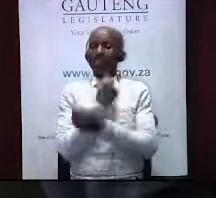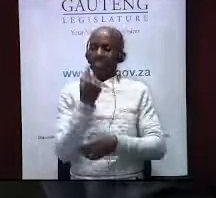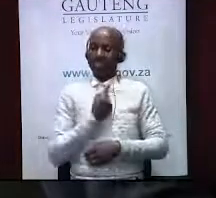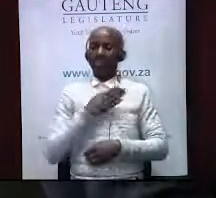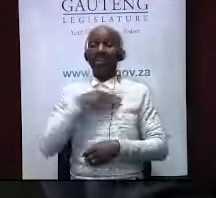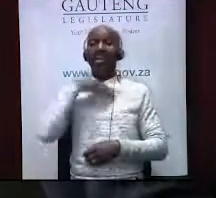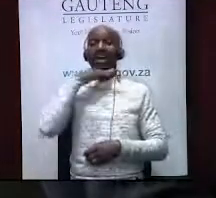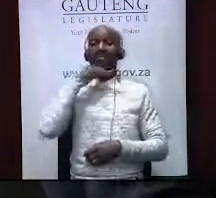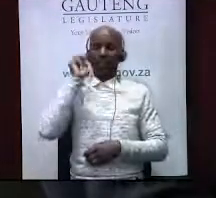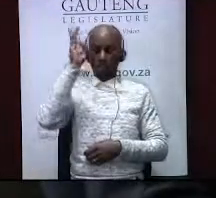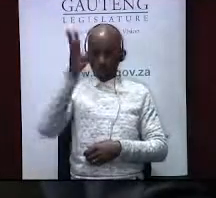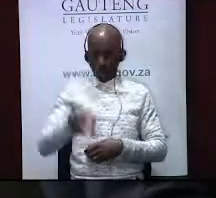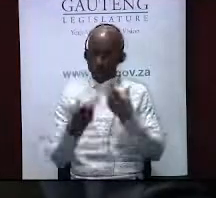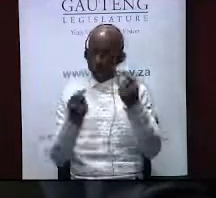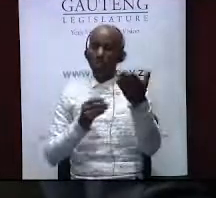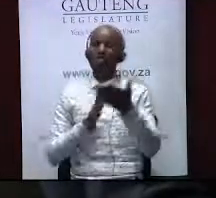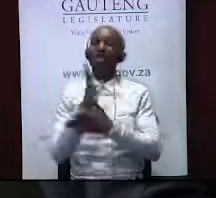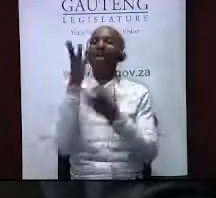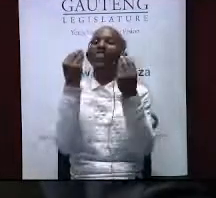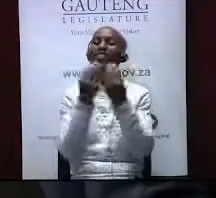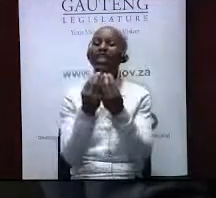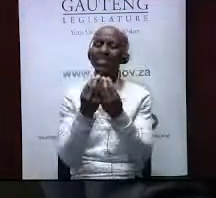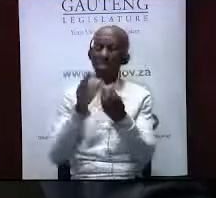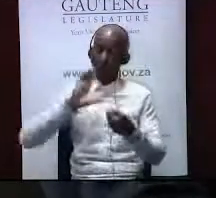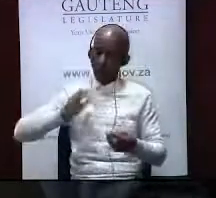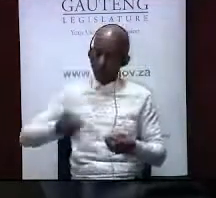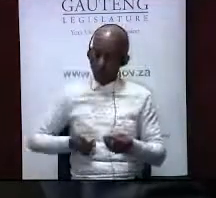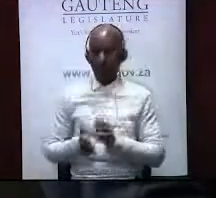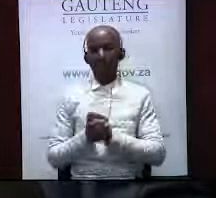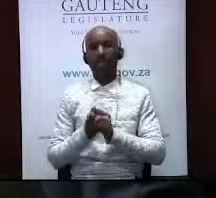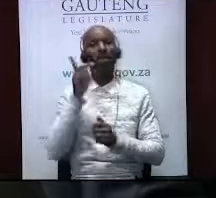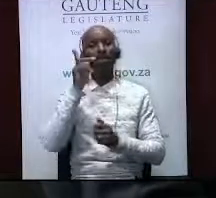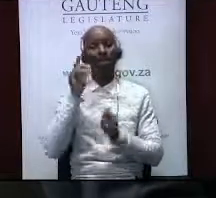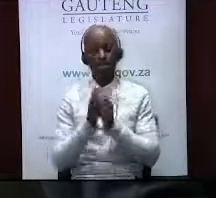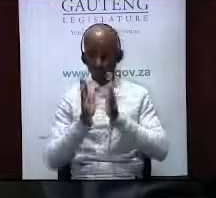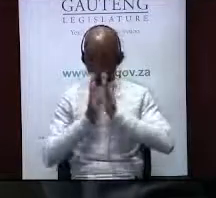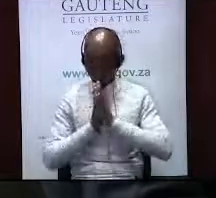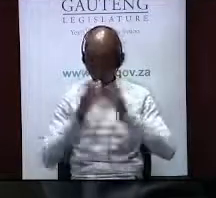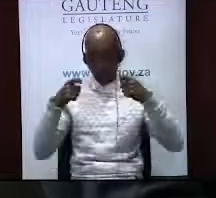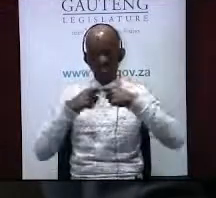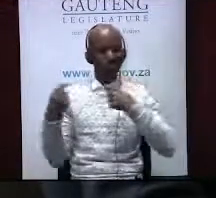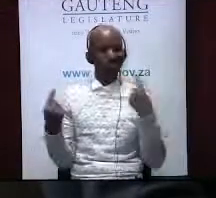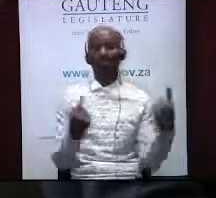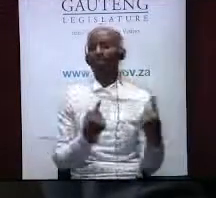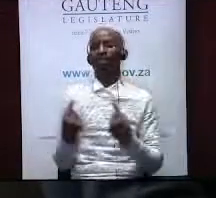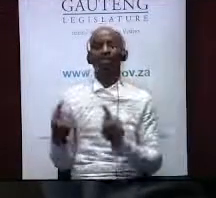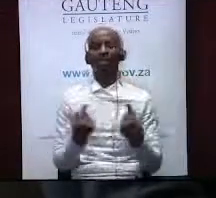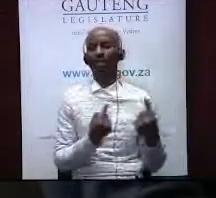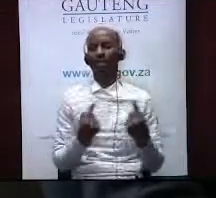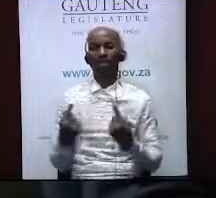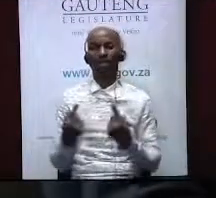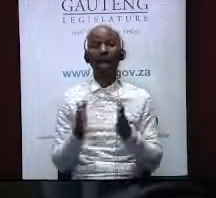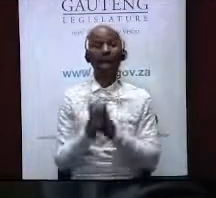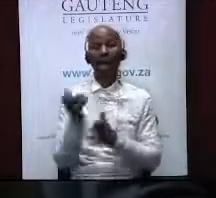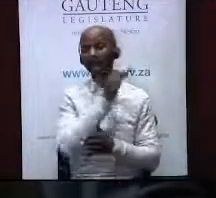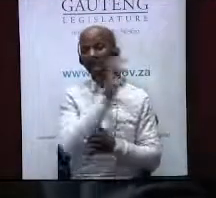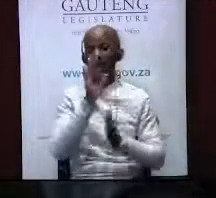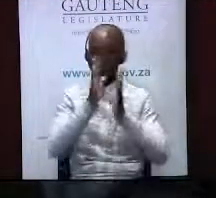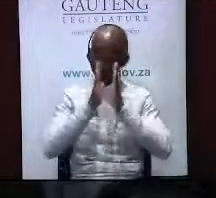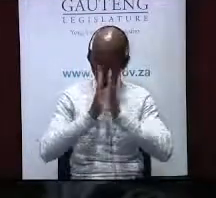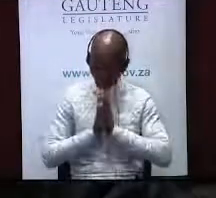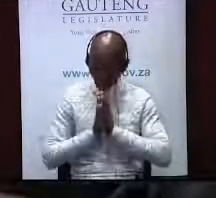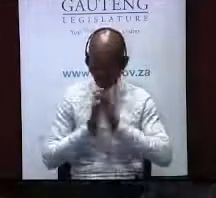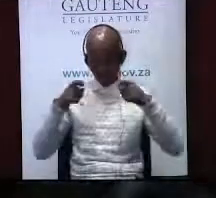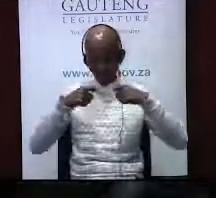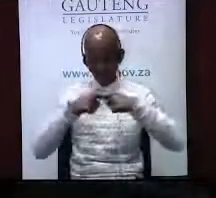enough, you would be doing the right thing. So women, whether in churches, you are fighting one another. And if the church